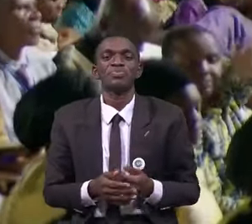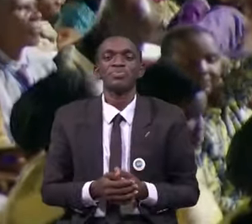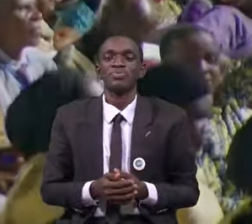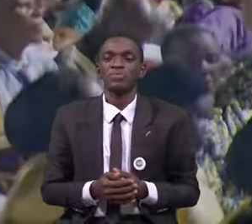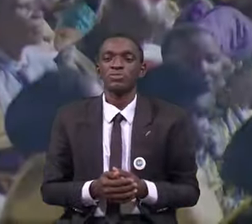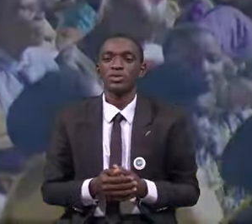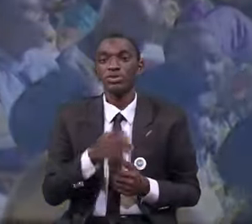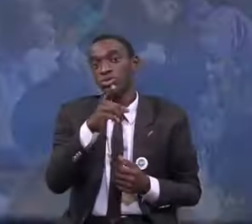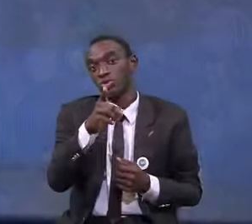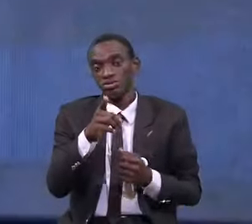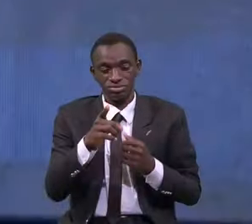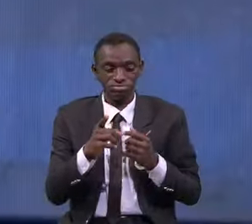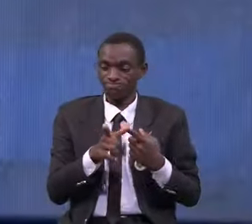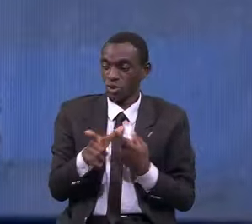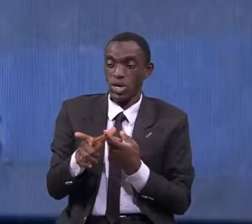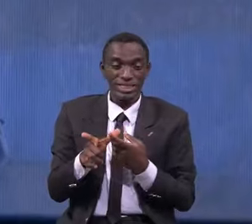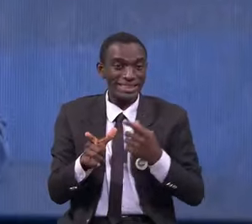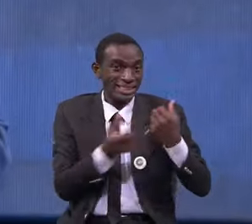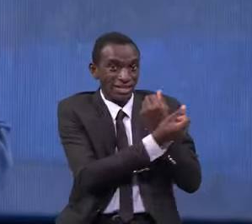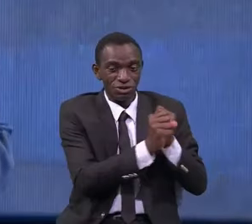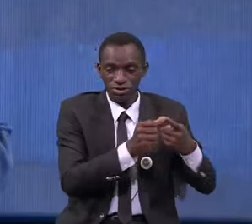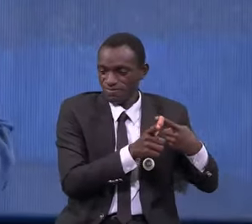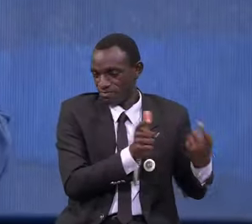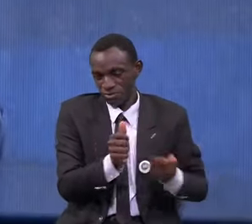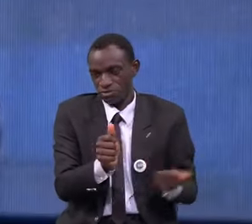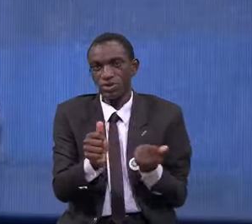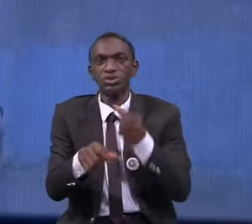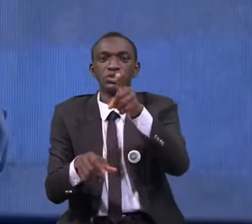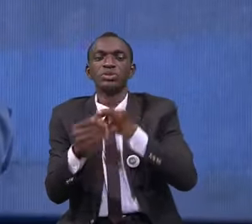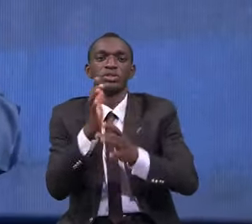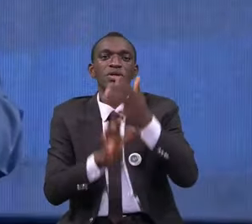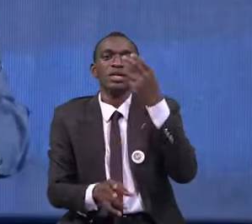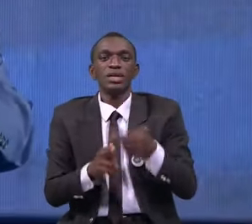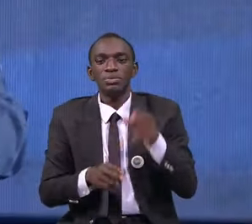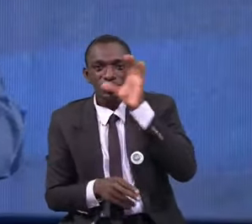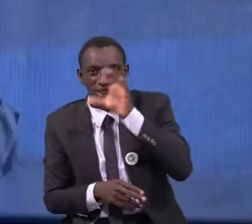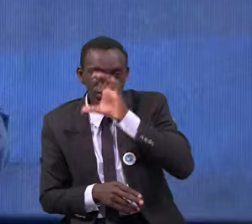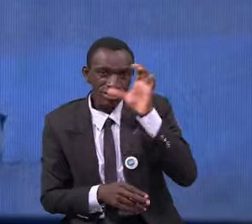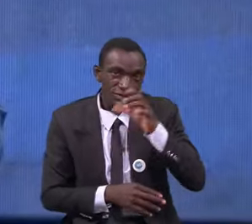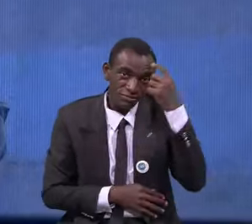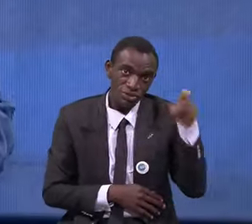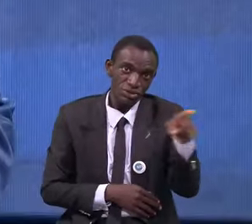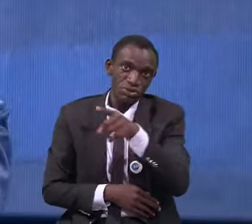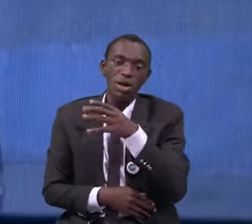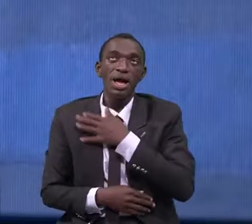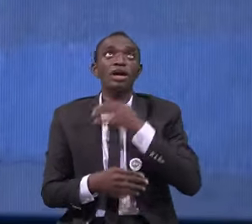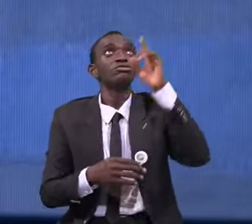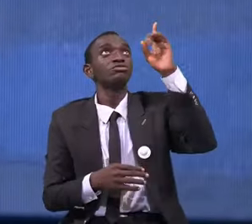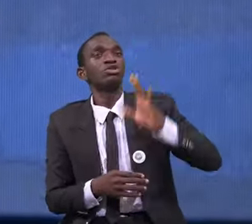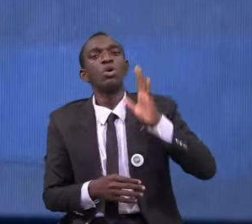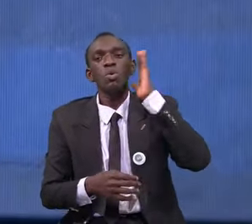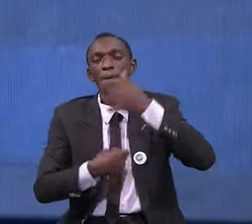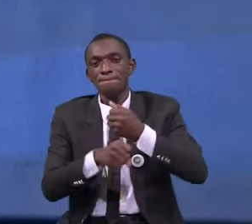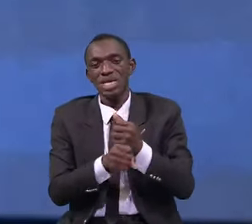Running after you, looking for you, and you will hasten that salvation to happen to